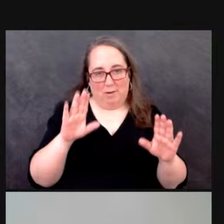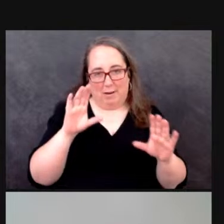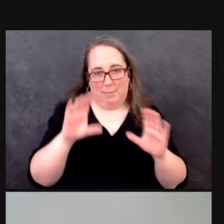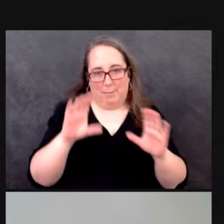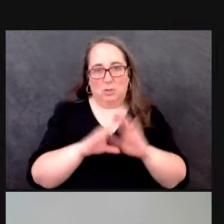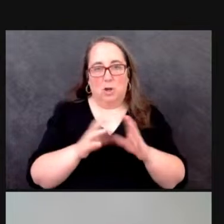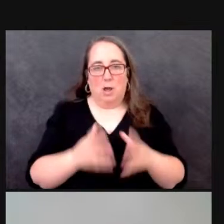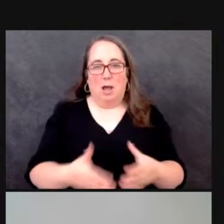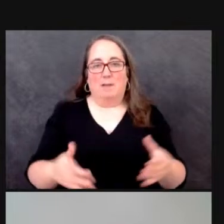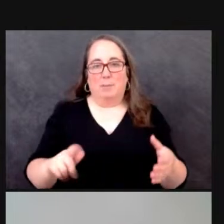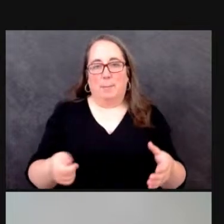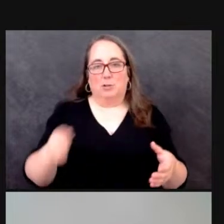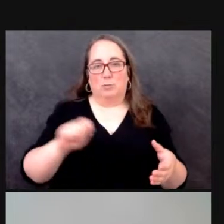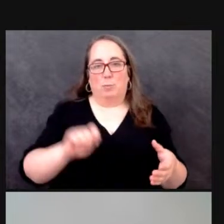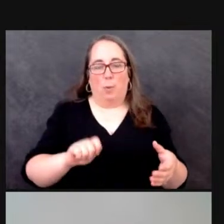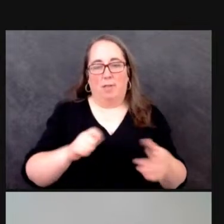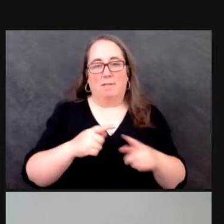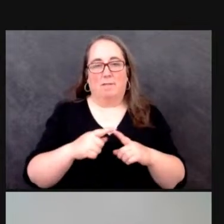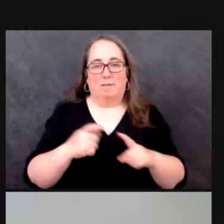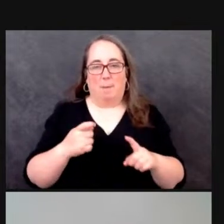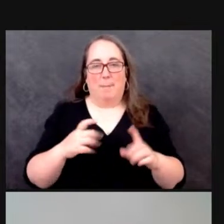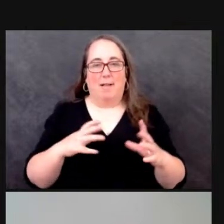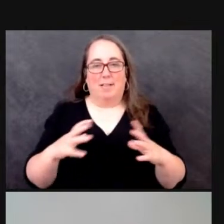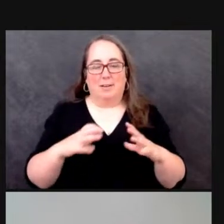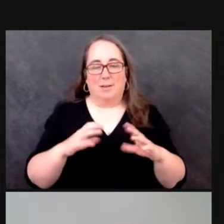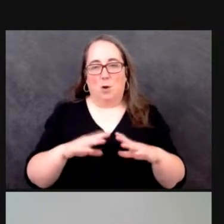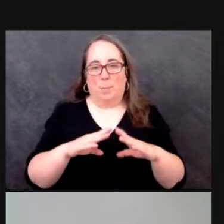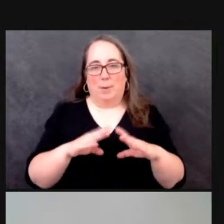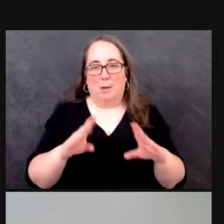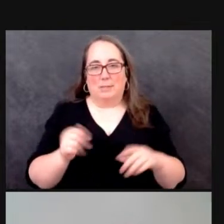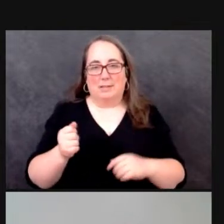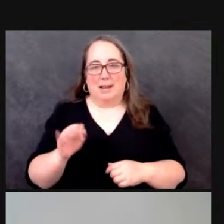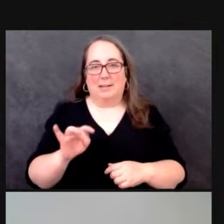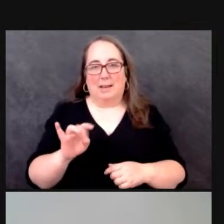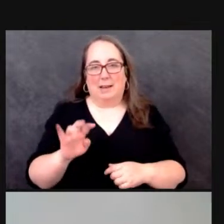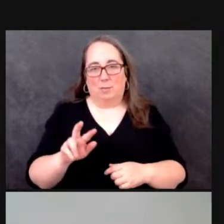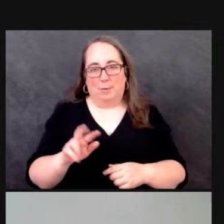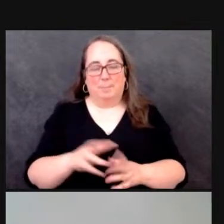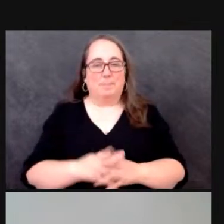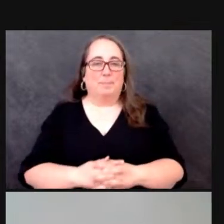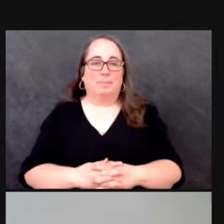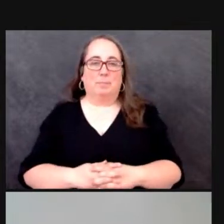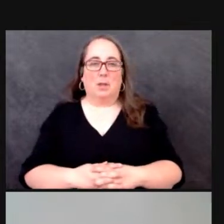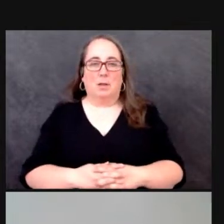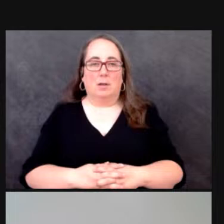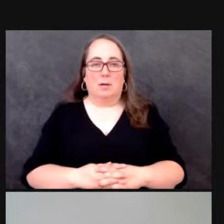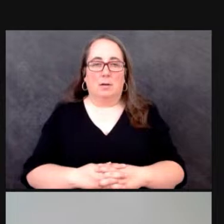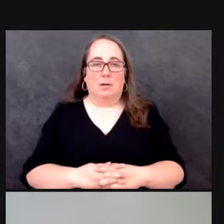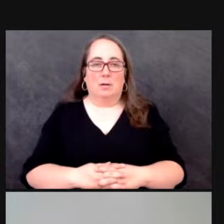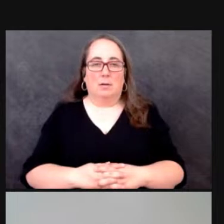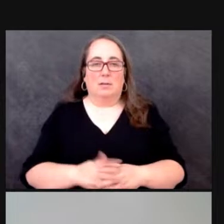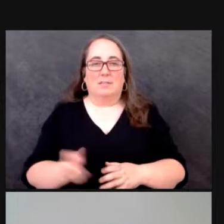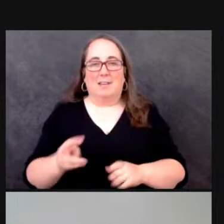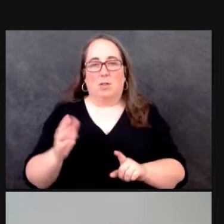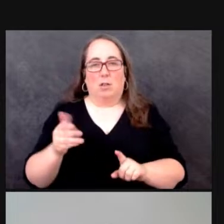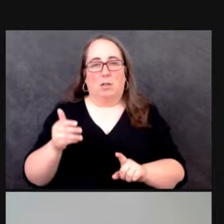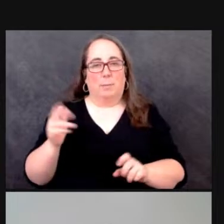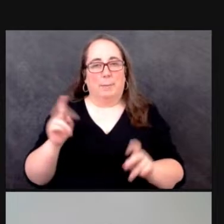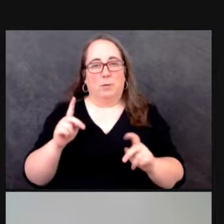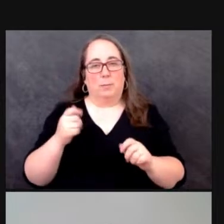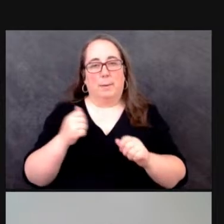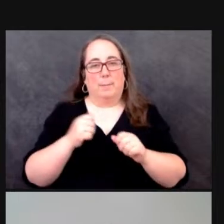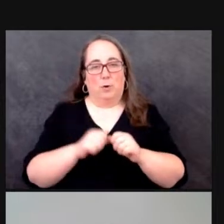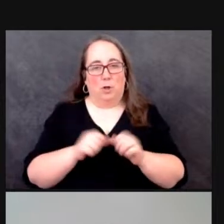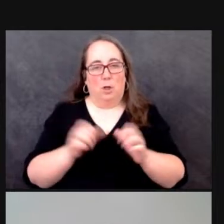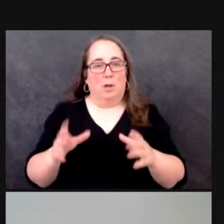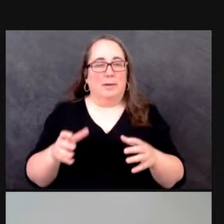punch bowl from the Holiday Open House in 1983. And several of my predecessors also recall taking the